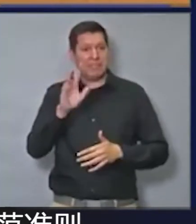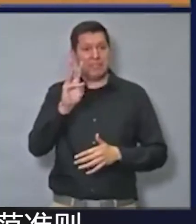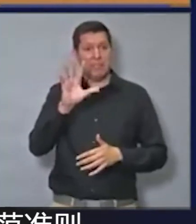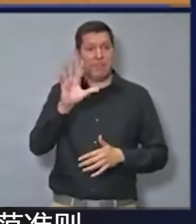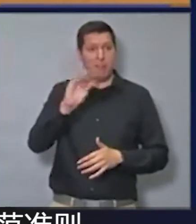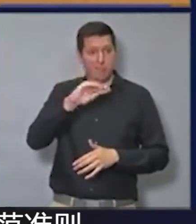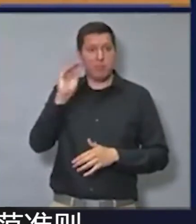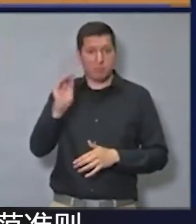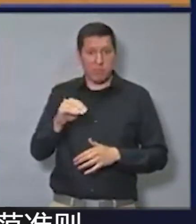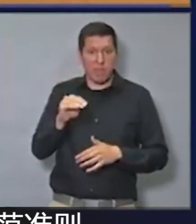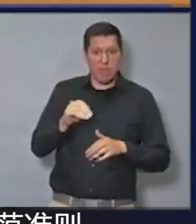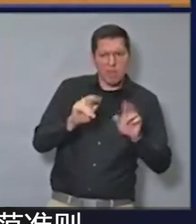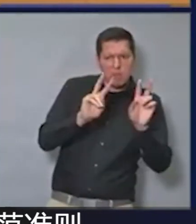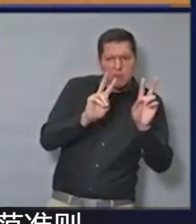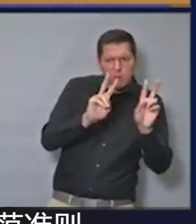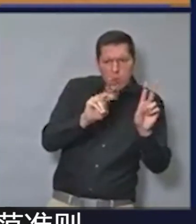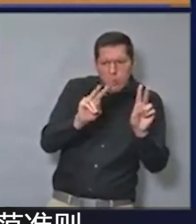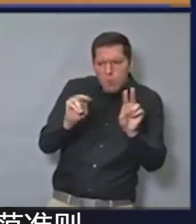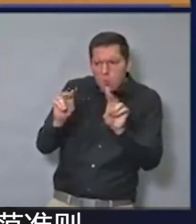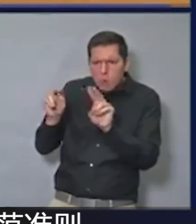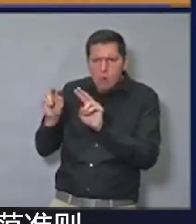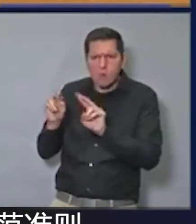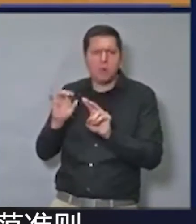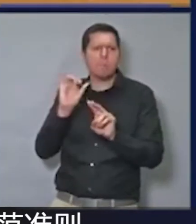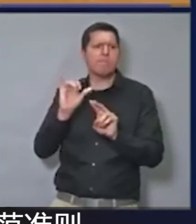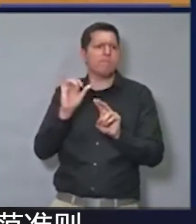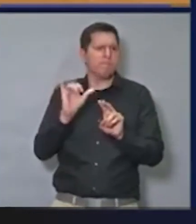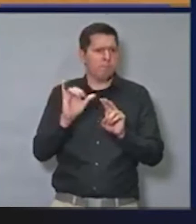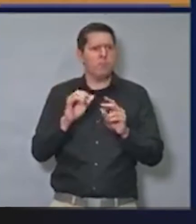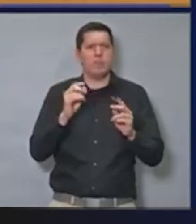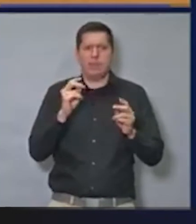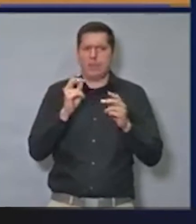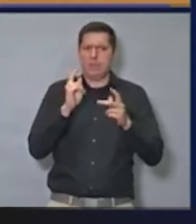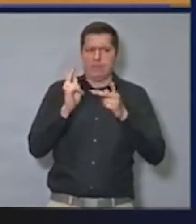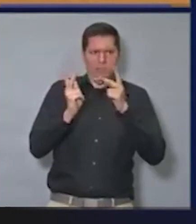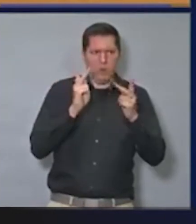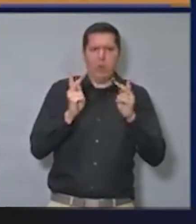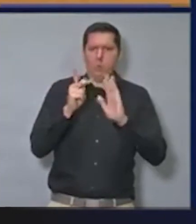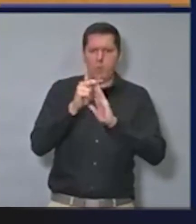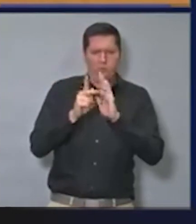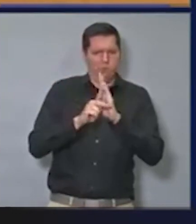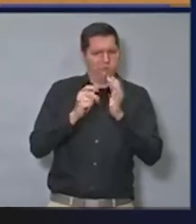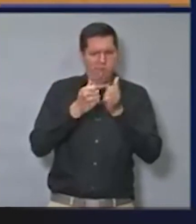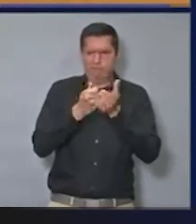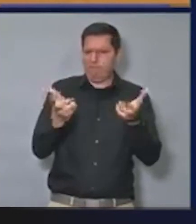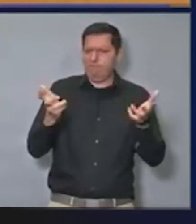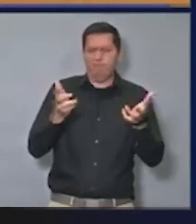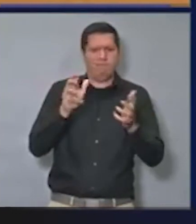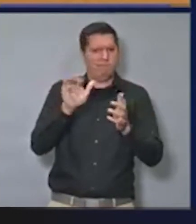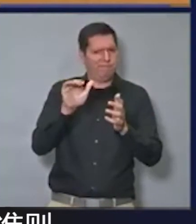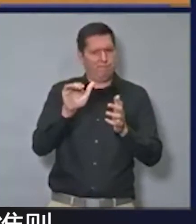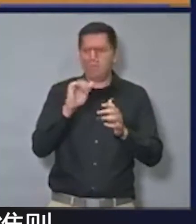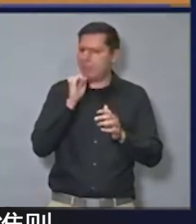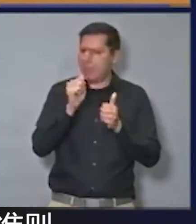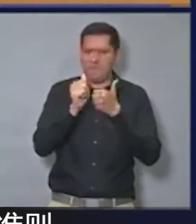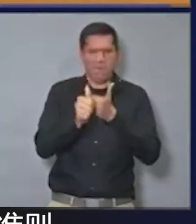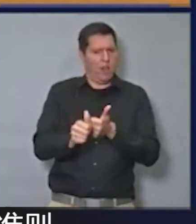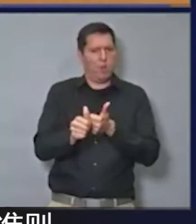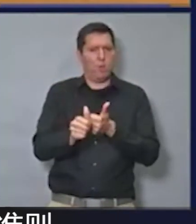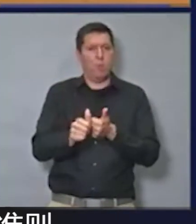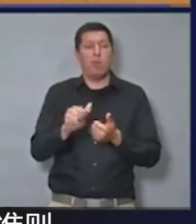retail establishments they visited with the protocols because most businesses were not in compliance, and they